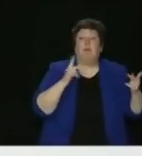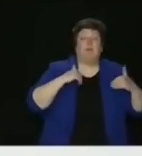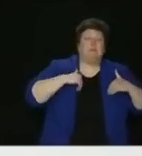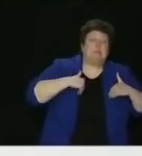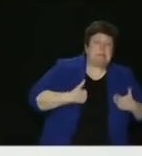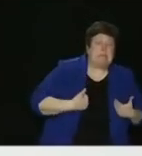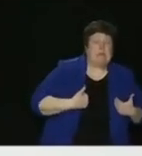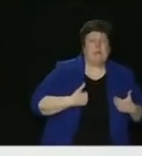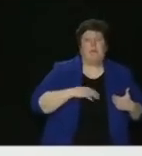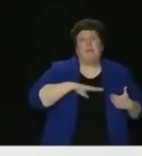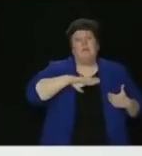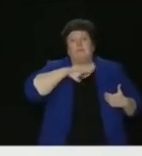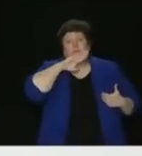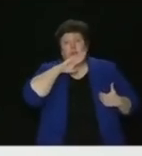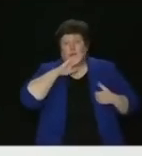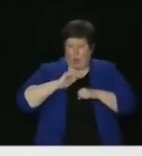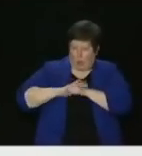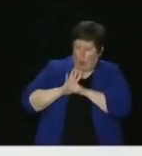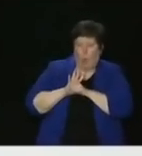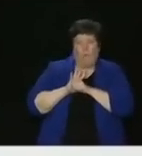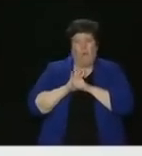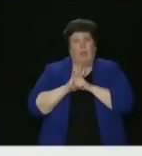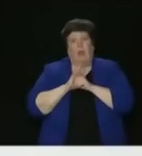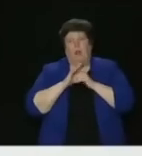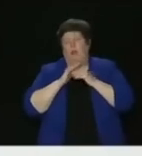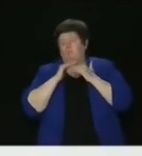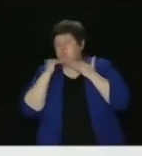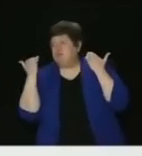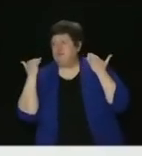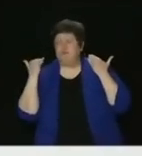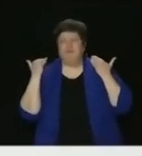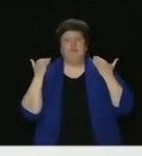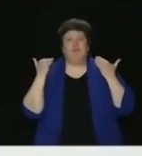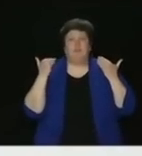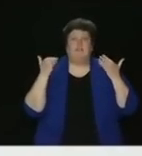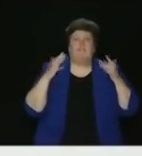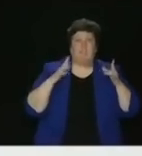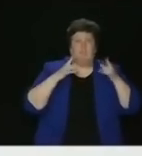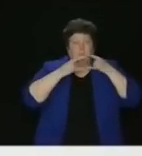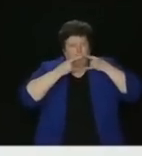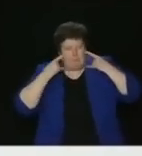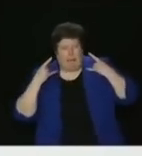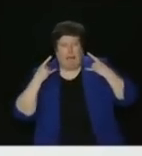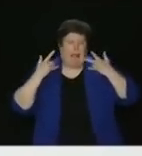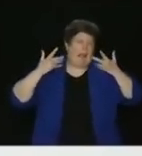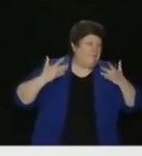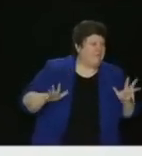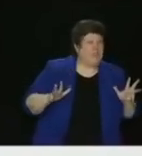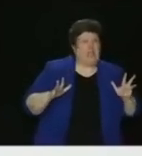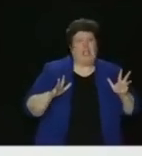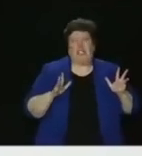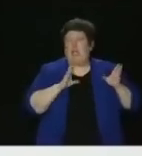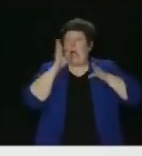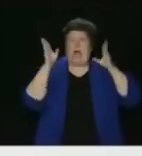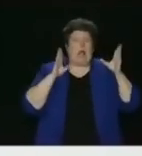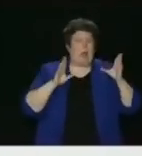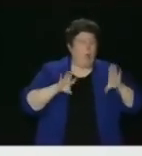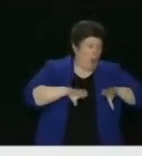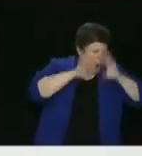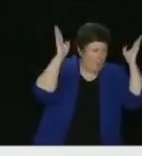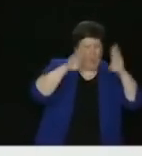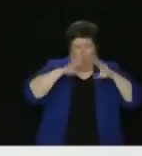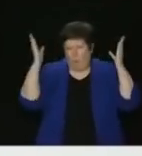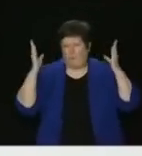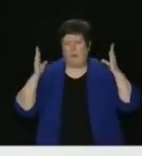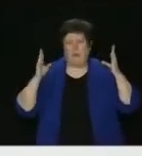pandemic, tired of public health measures. They want it to be over. Everyone agrees on that.